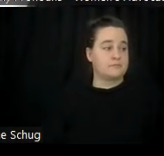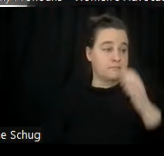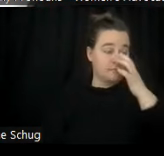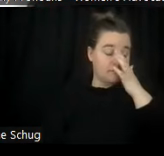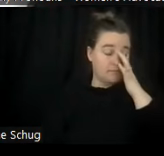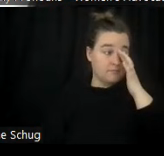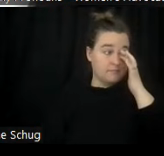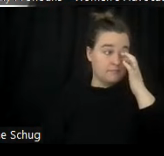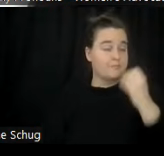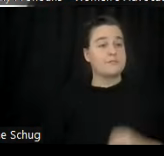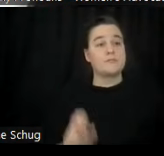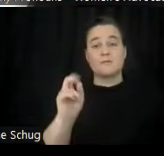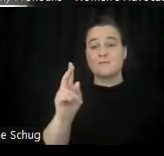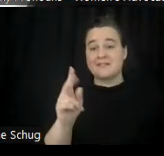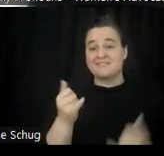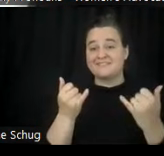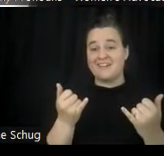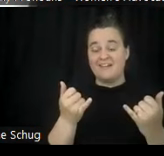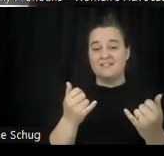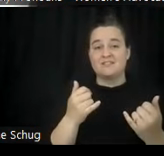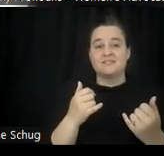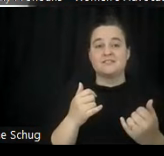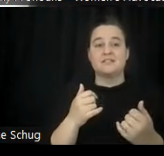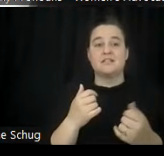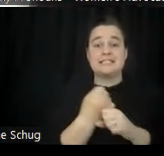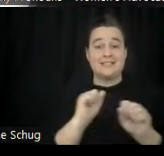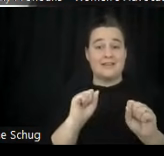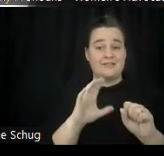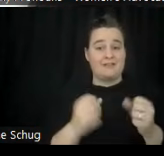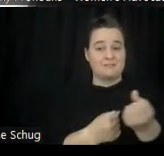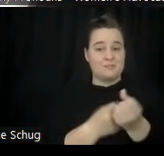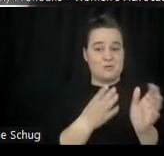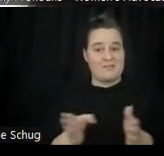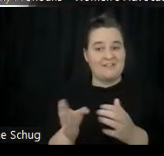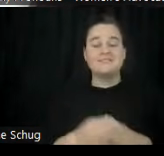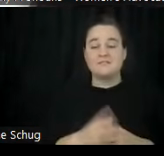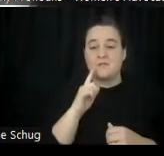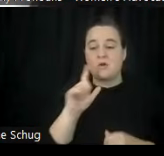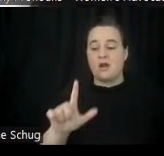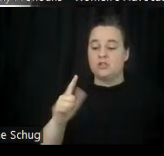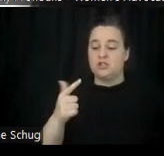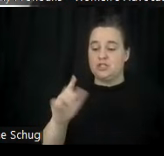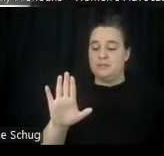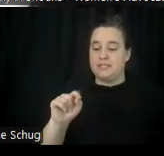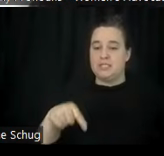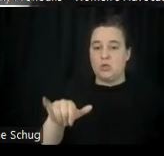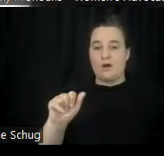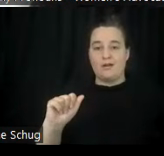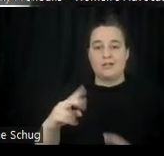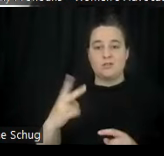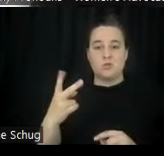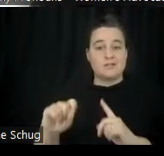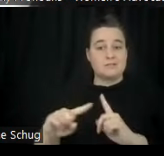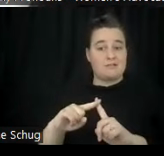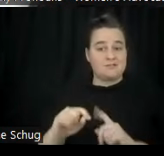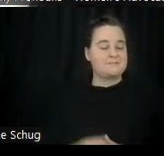Okay, so now we'll transition into our safety and support planning for LGBTQIA2S+ survivors.